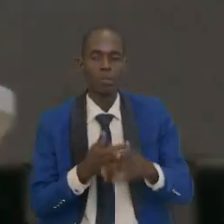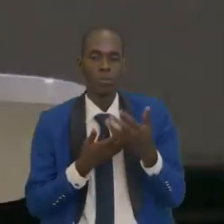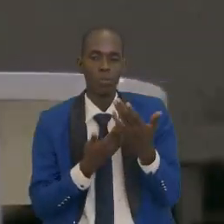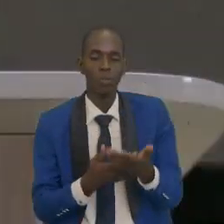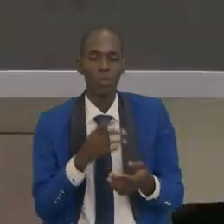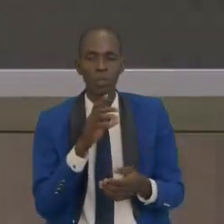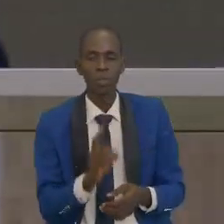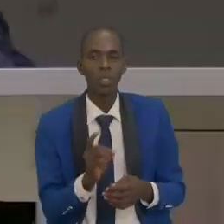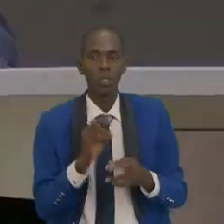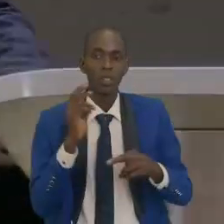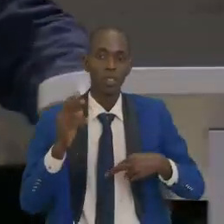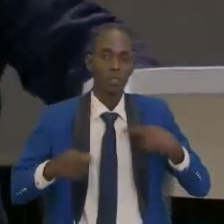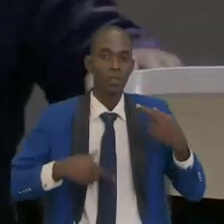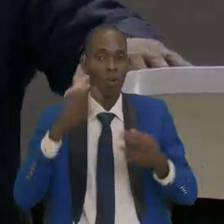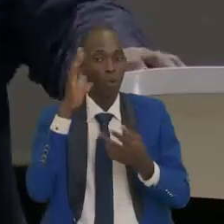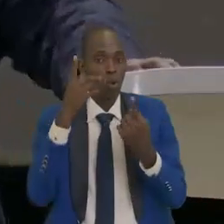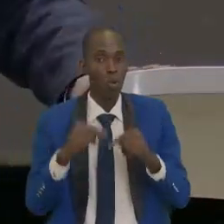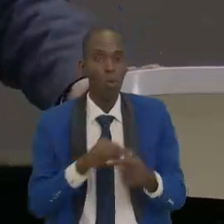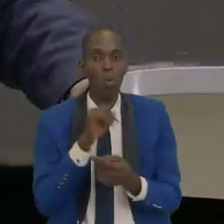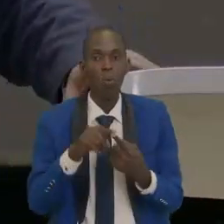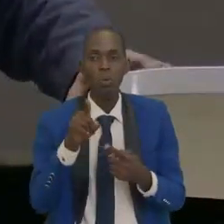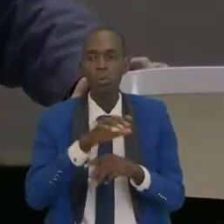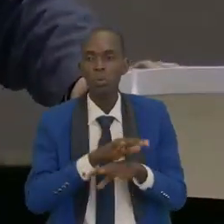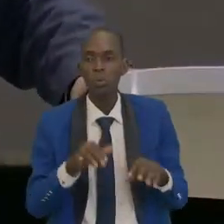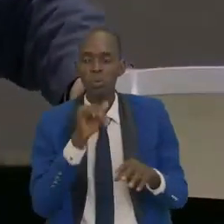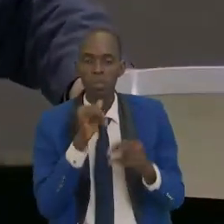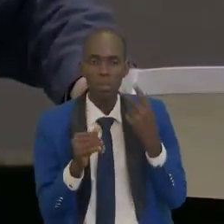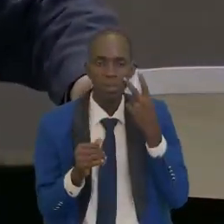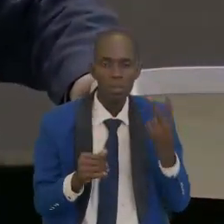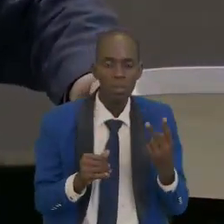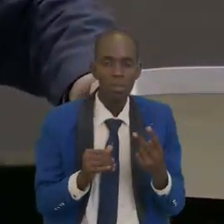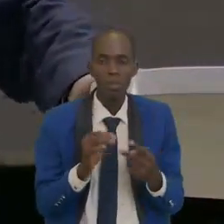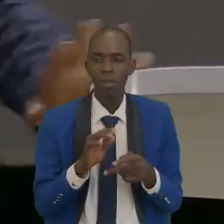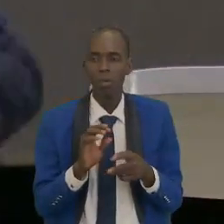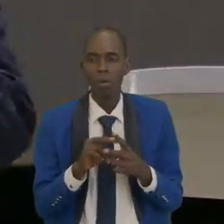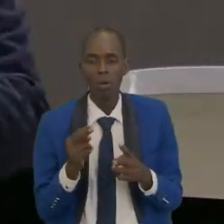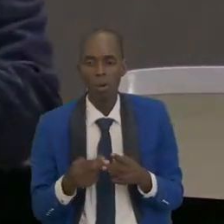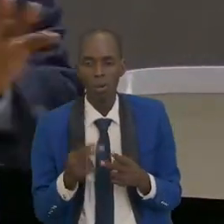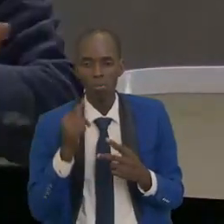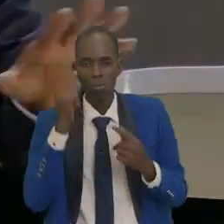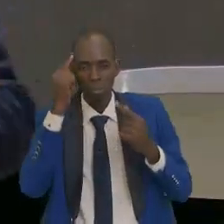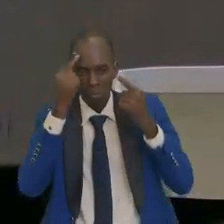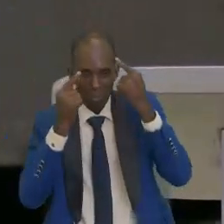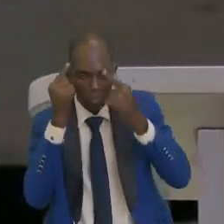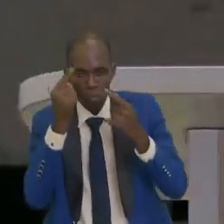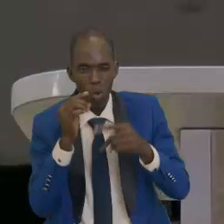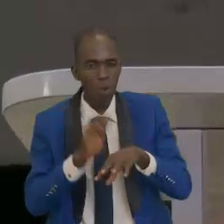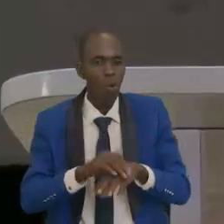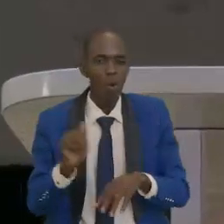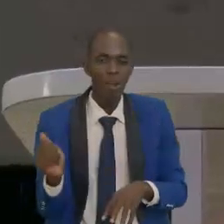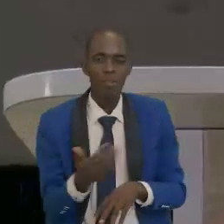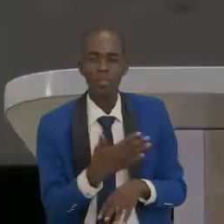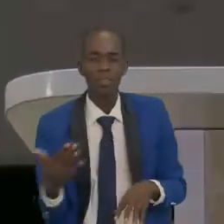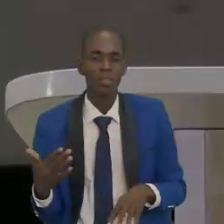when you do not see you do not perceive you do not think you do not meditate on anything around you